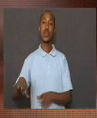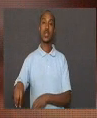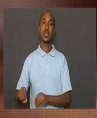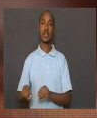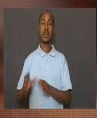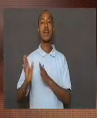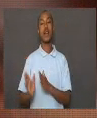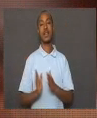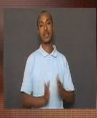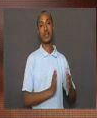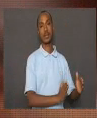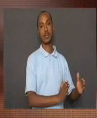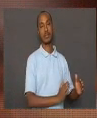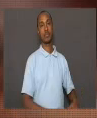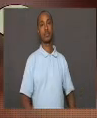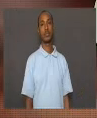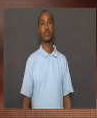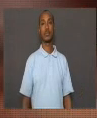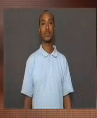Students, let's get ready.